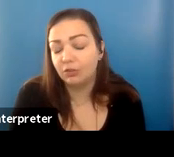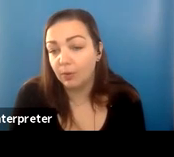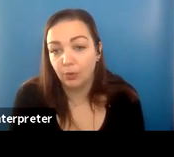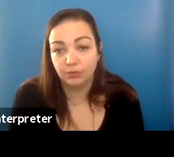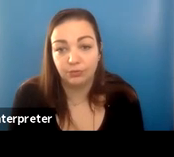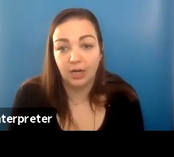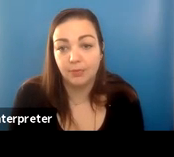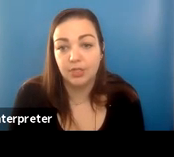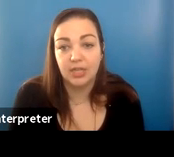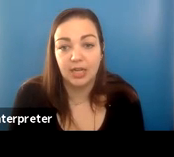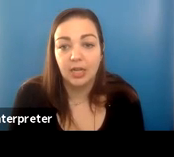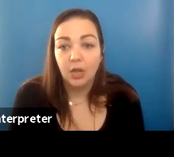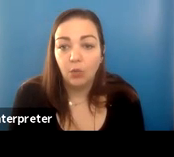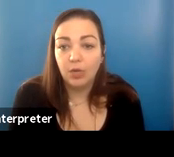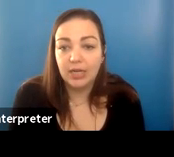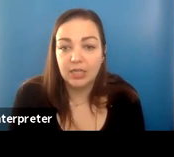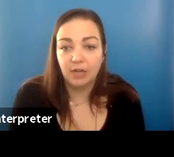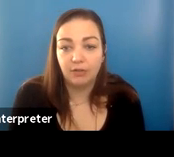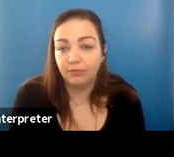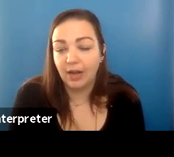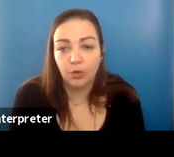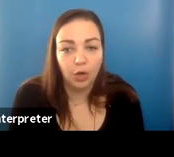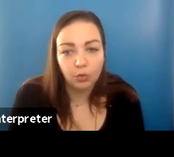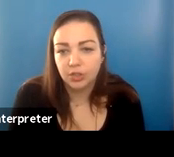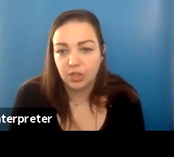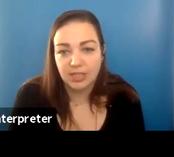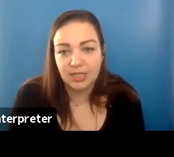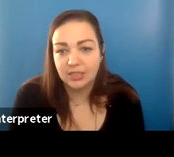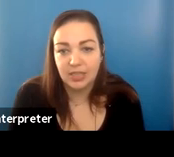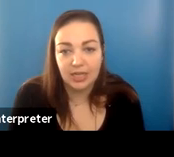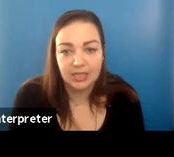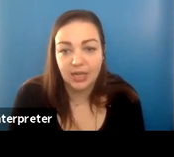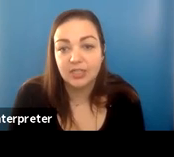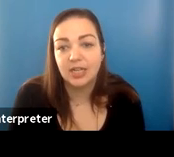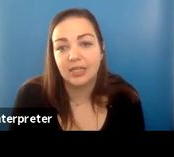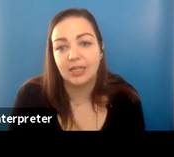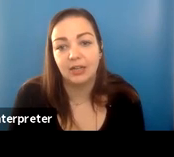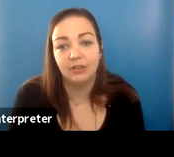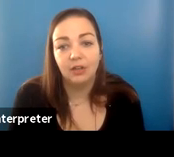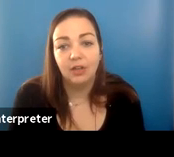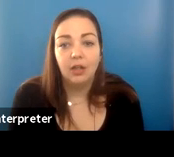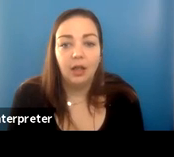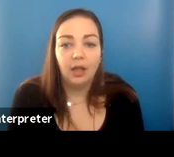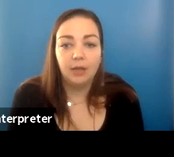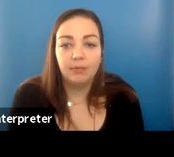all. That's so important for our community. We need to value cultures and identities and